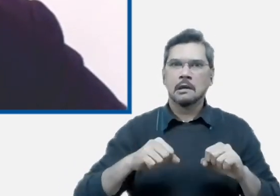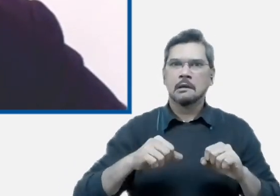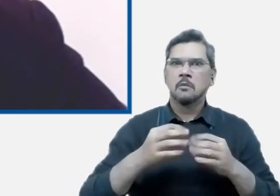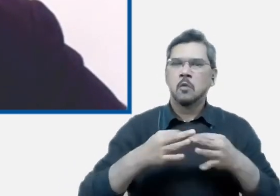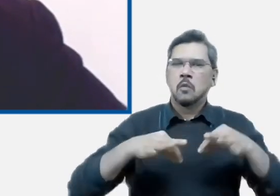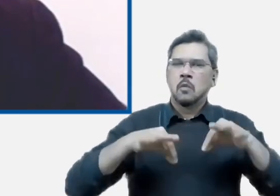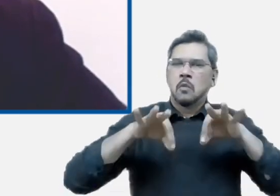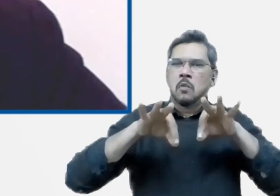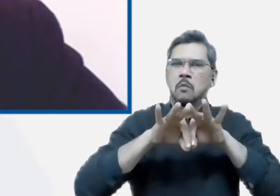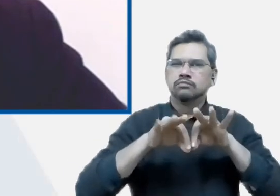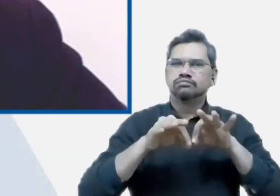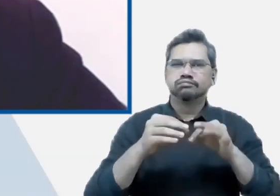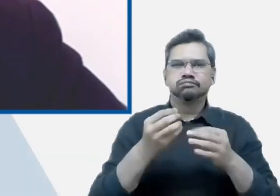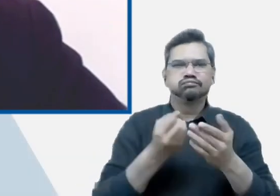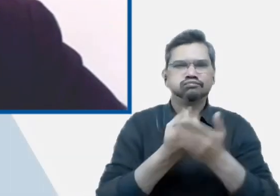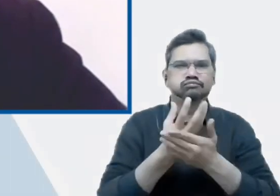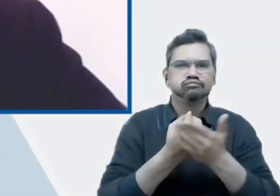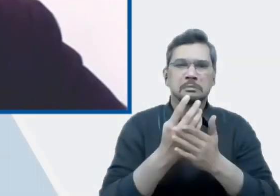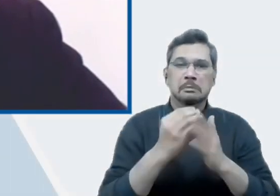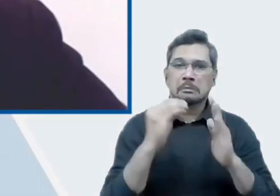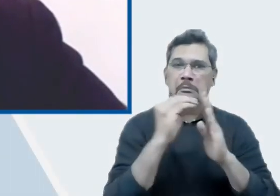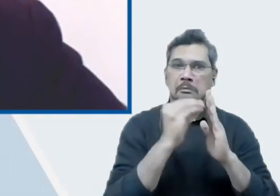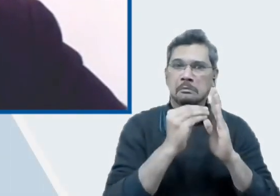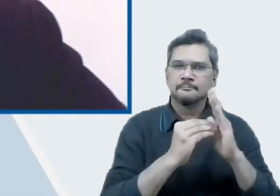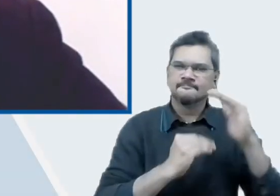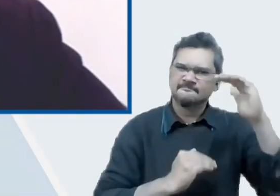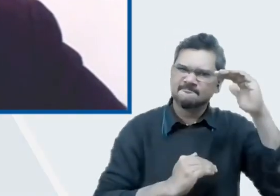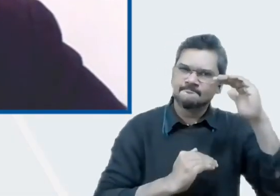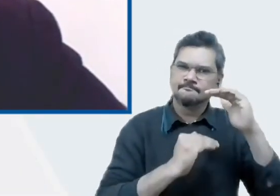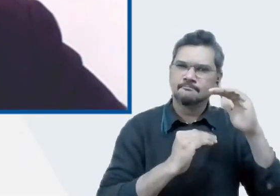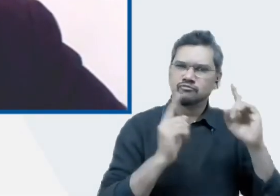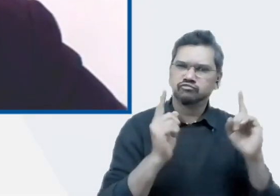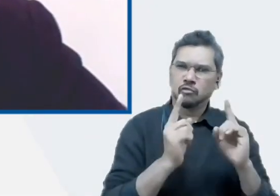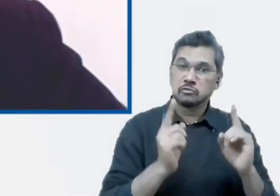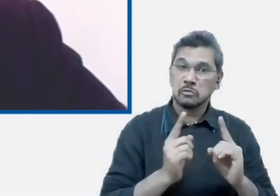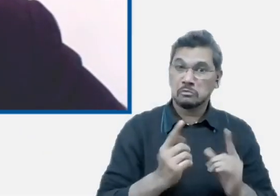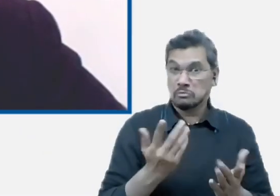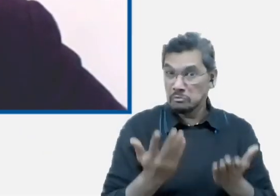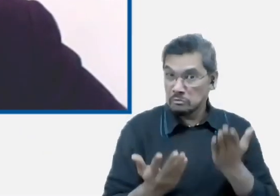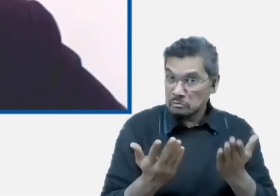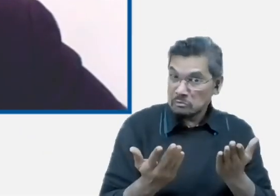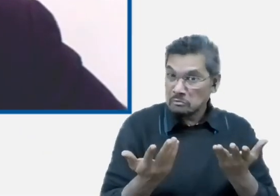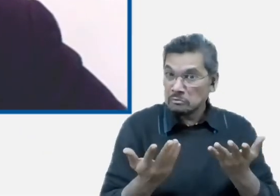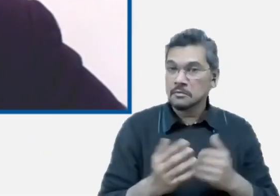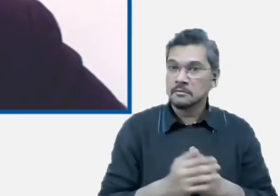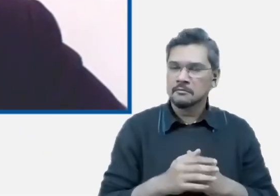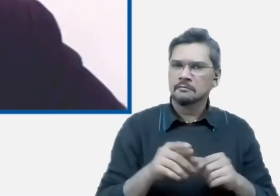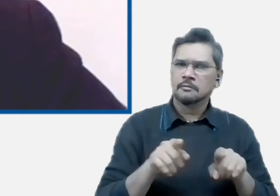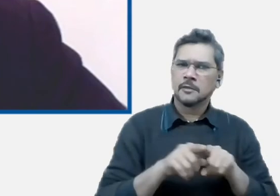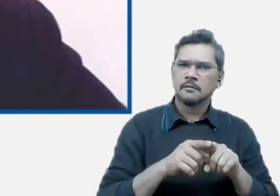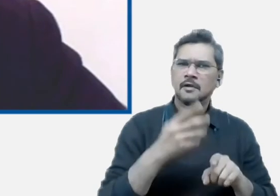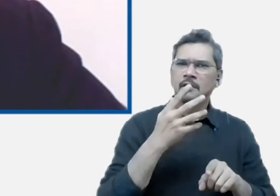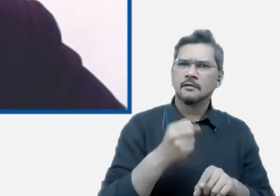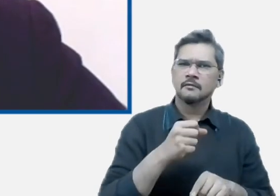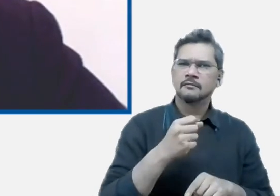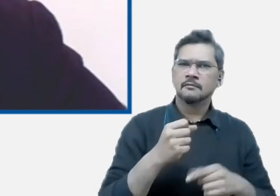to financing in a number of articles, perhaps like 5 articles making reference to financing. If